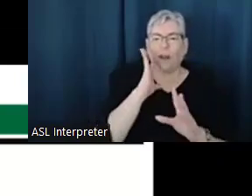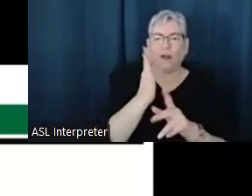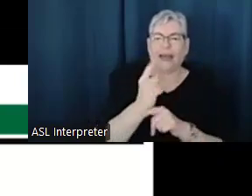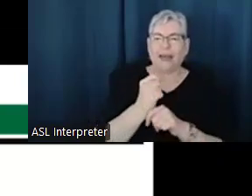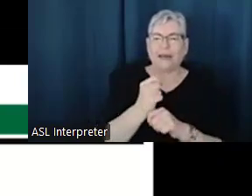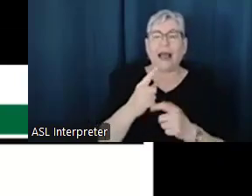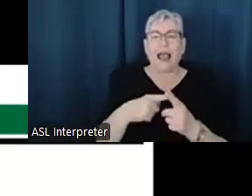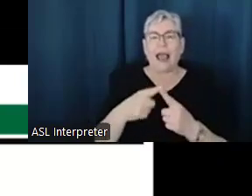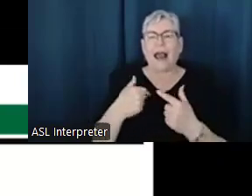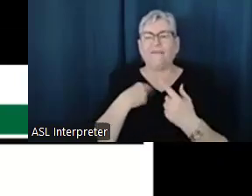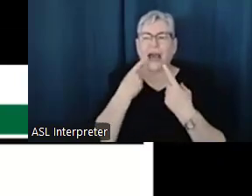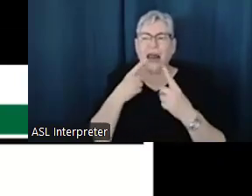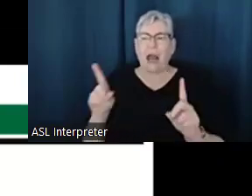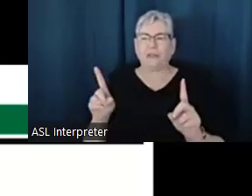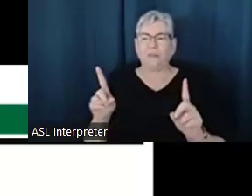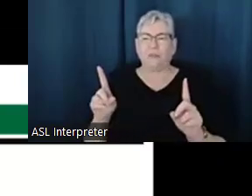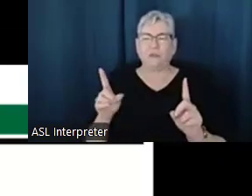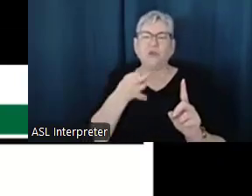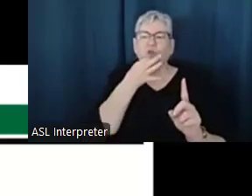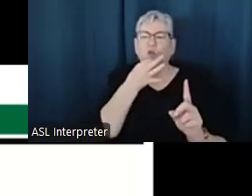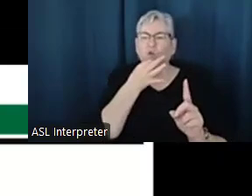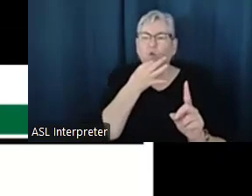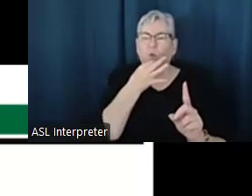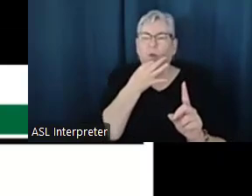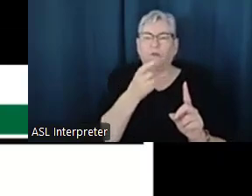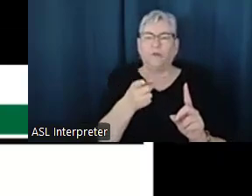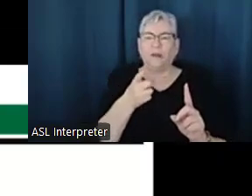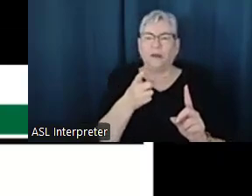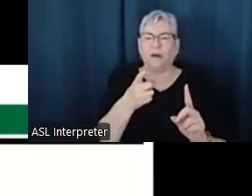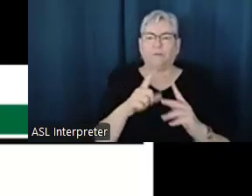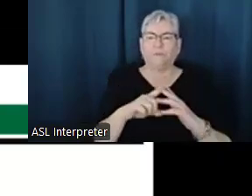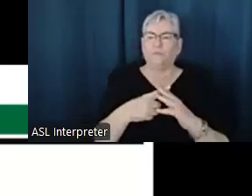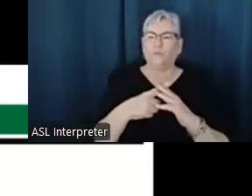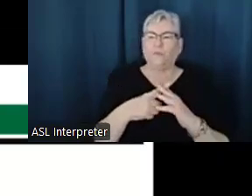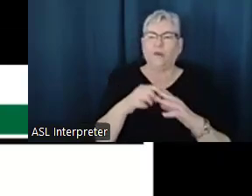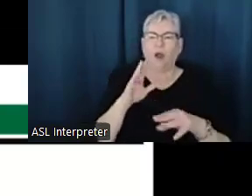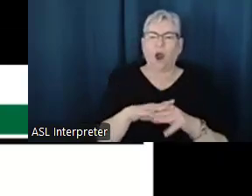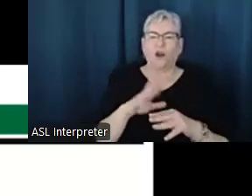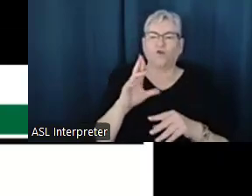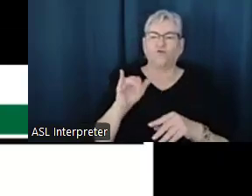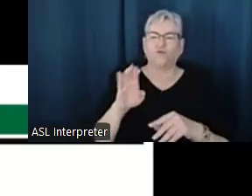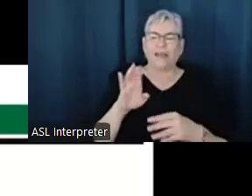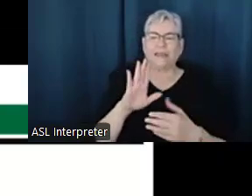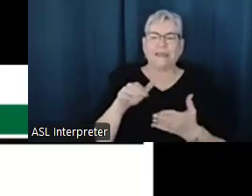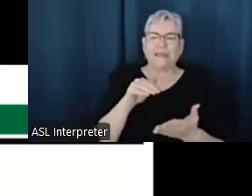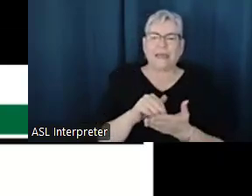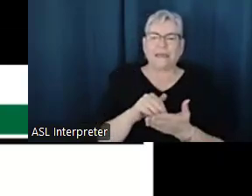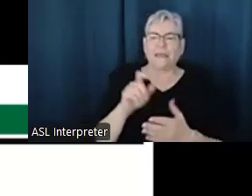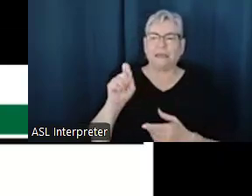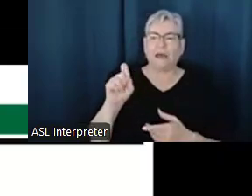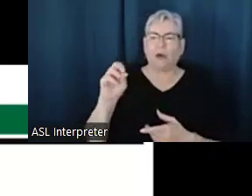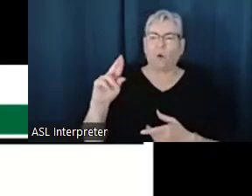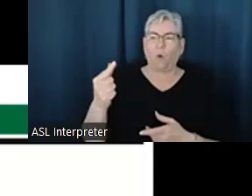announcement going out very soon of its premiere on the raisecenter.org website. And so we